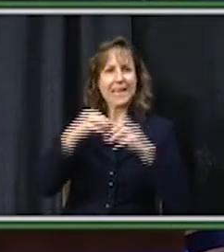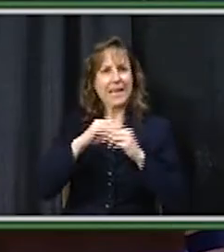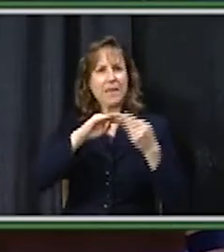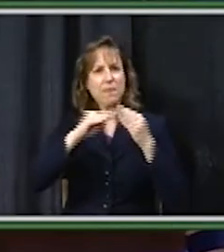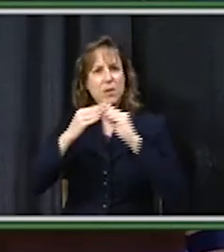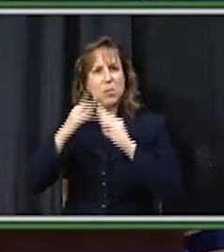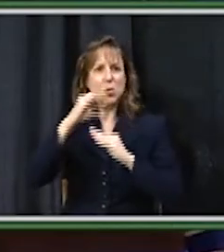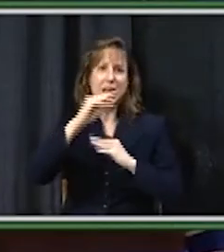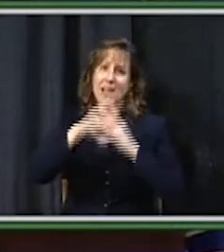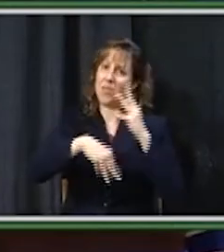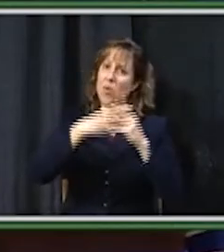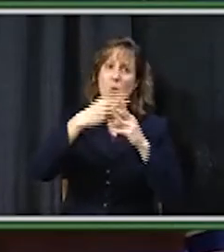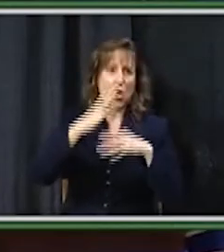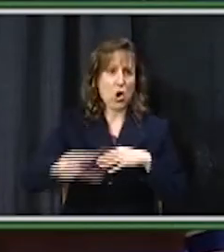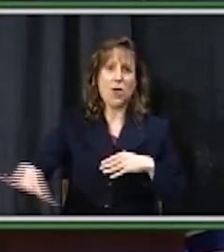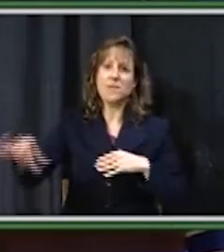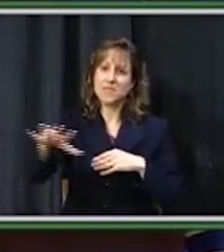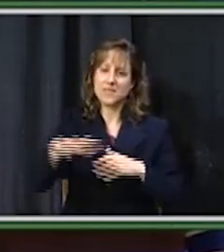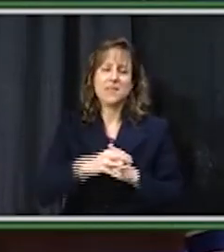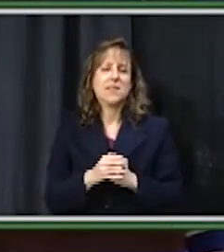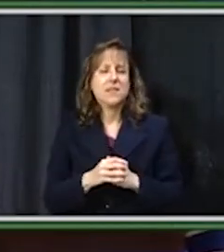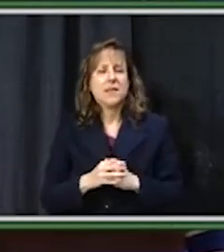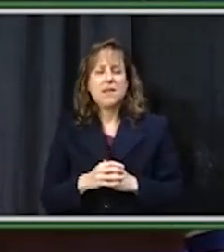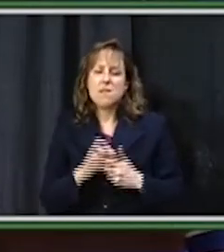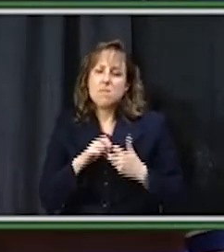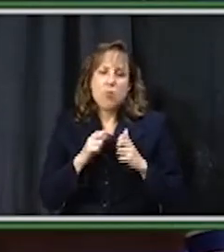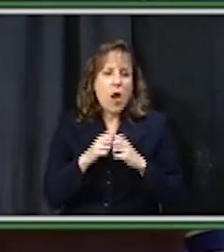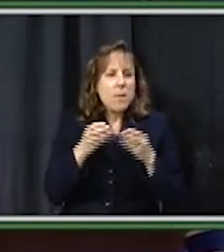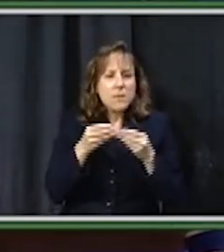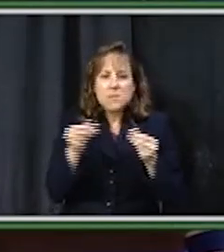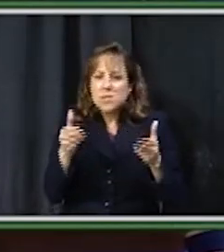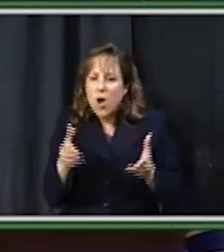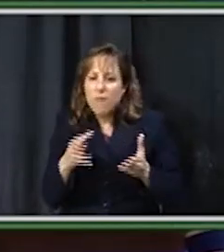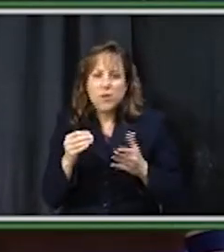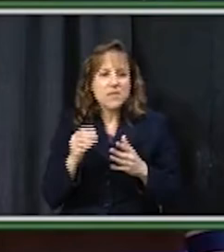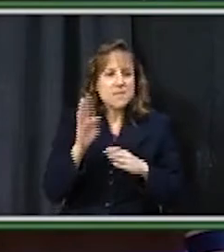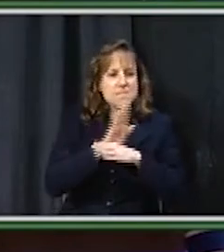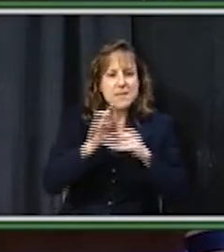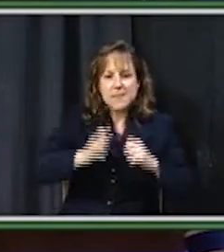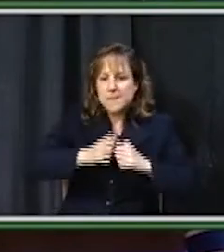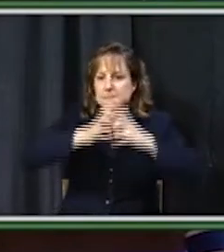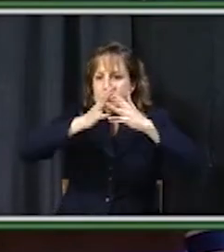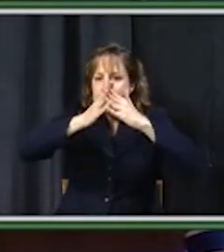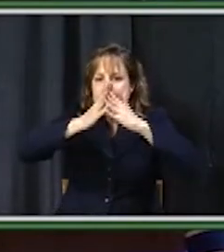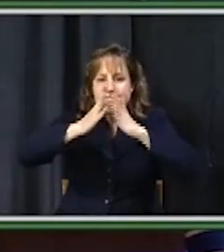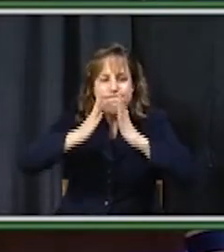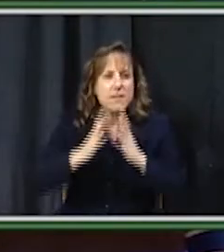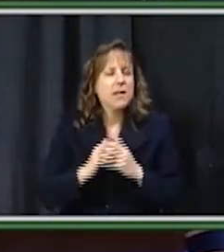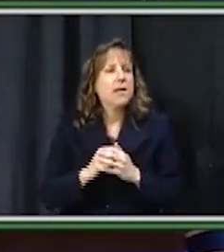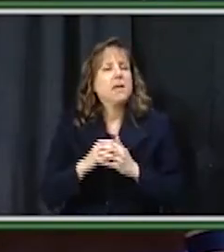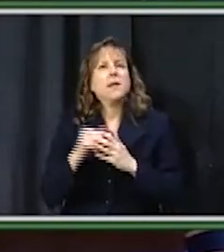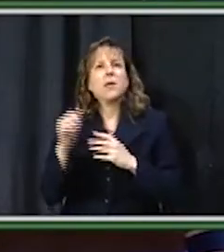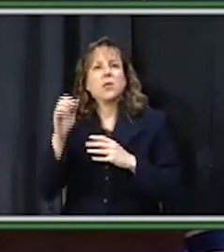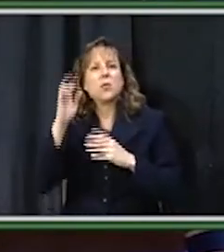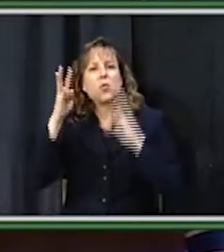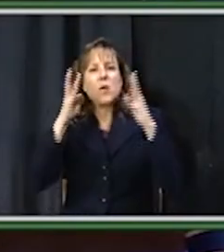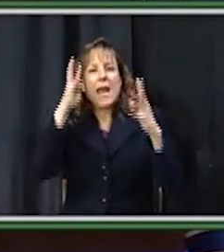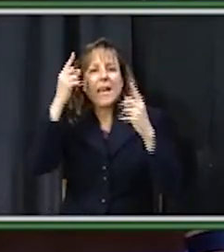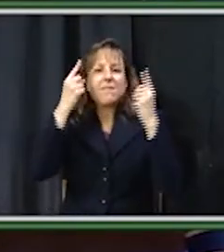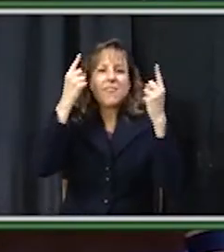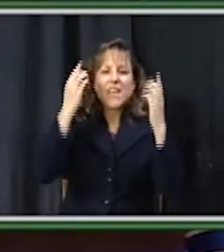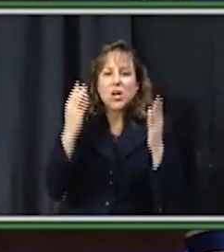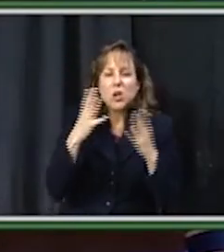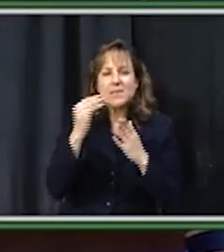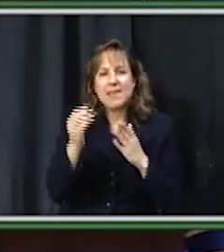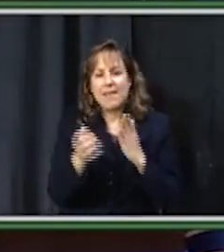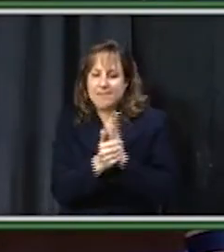and around the world. They are problem solvers and entrepreneurs, creative thinkers, and